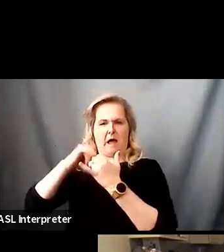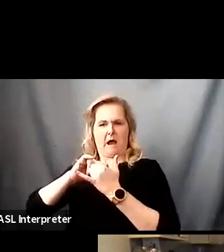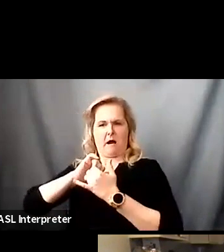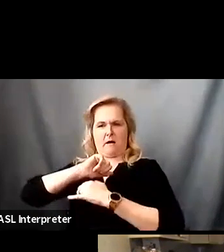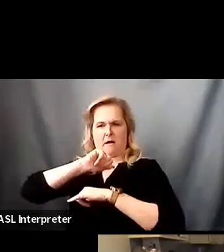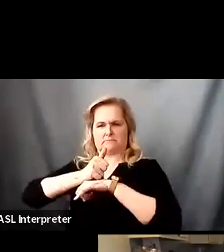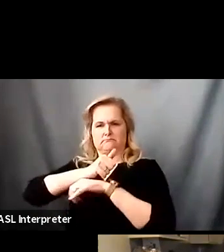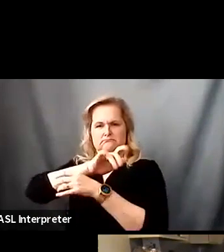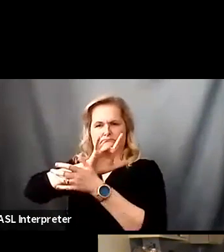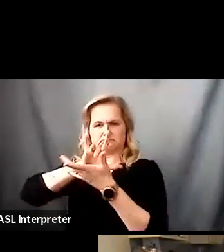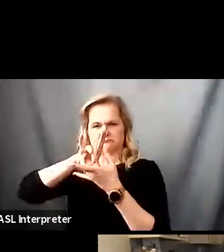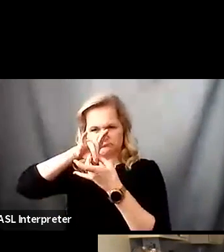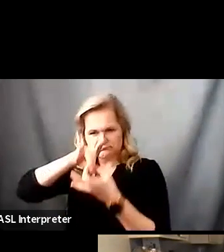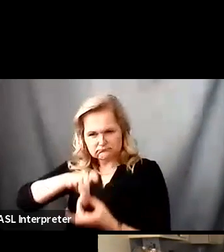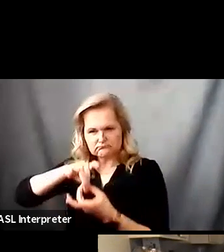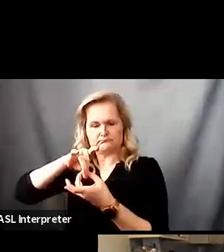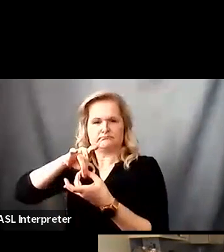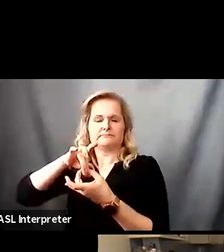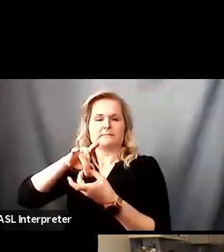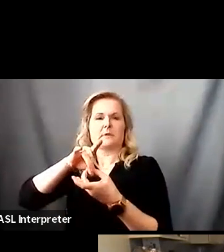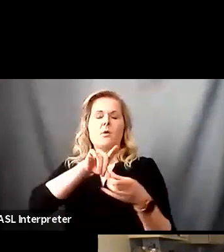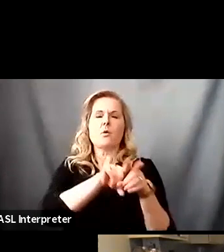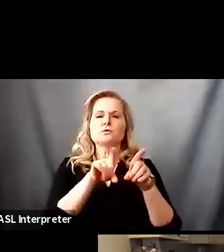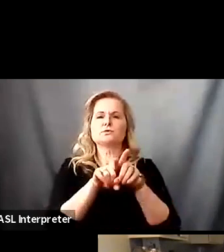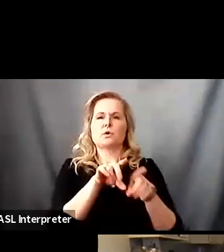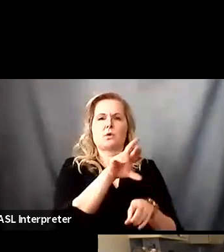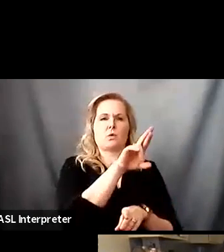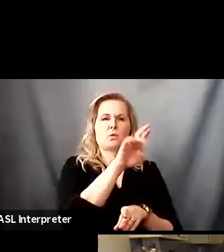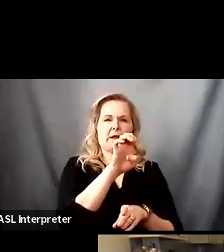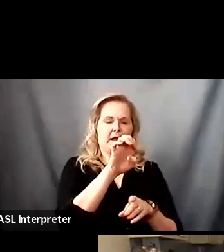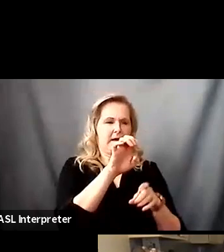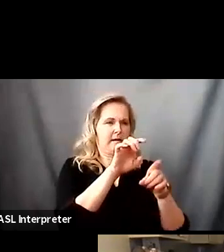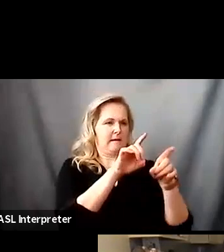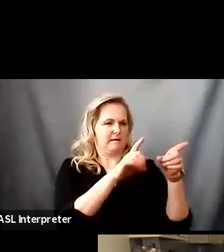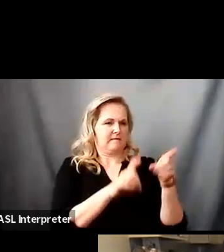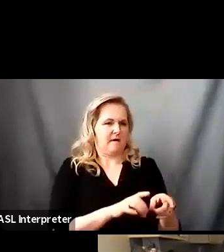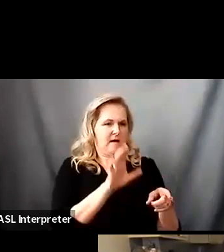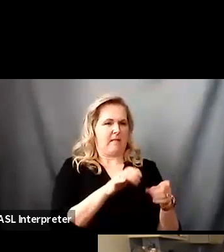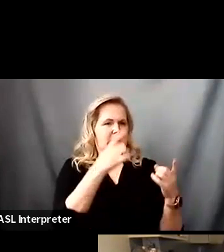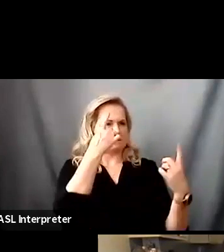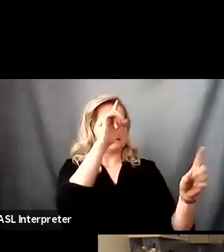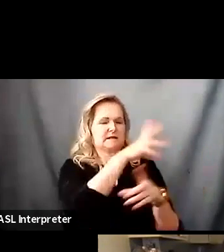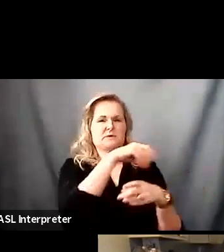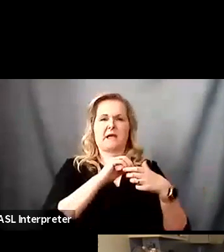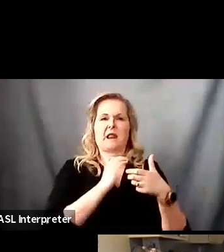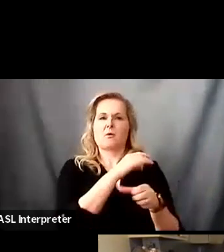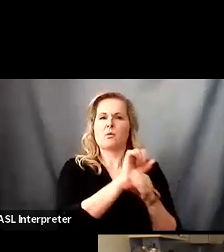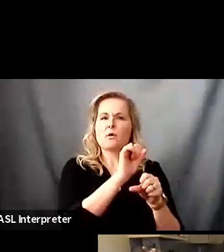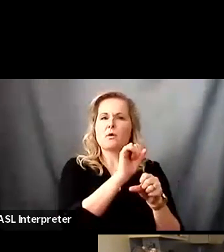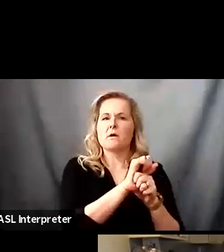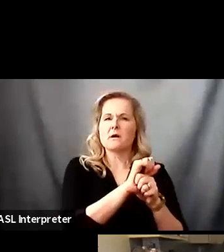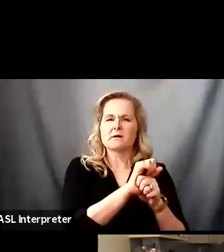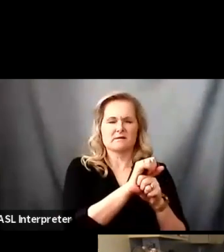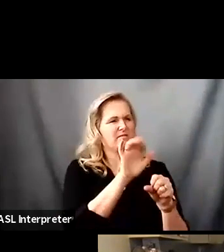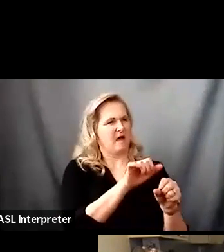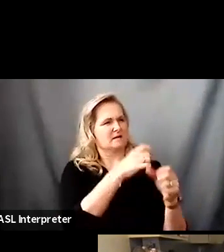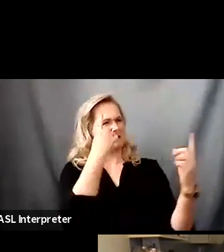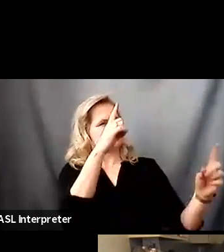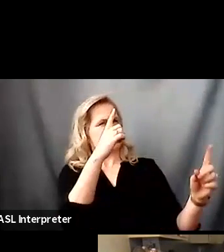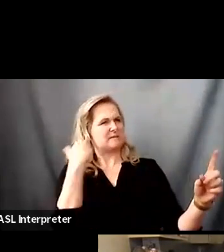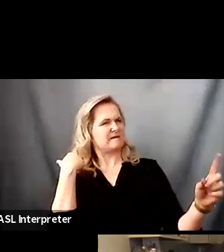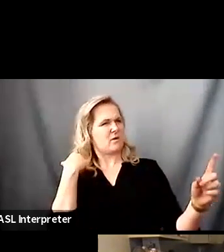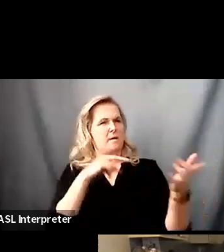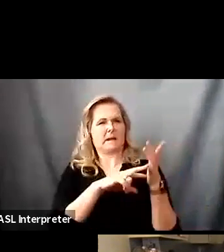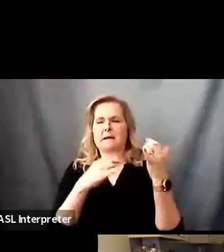being able to redefine metrics of success in the work that we make so that it is true